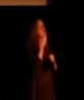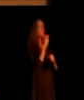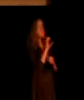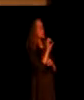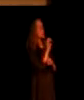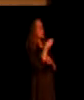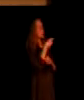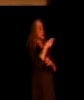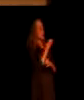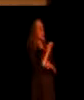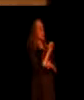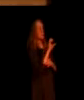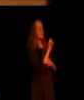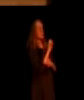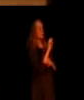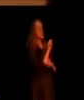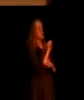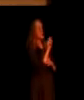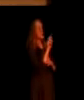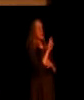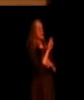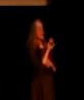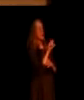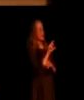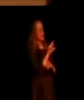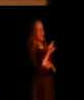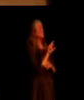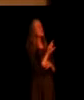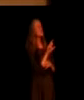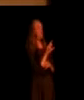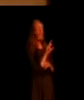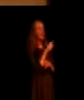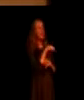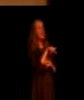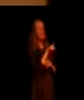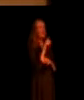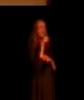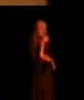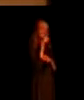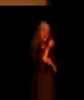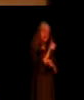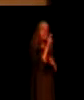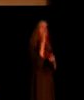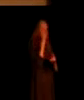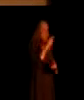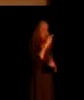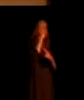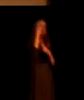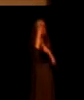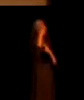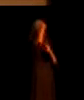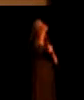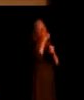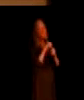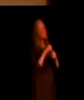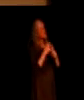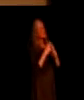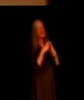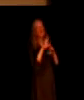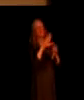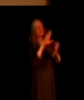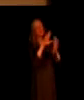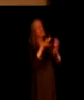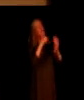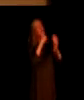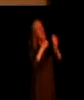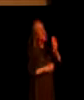was very clear to me that they had severe nostalgia for the old days, and particularly